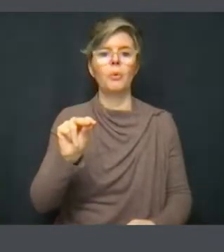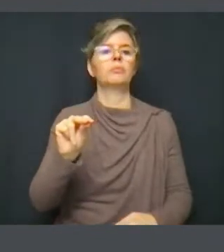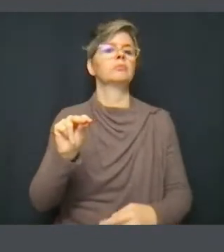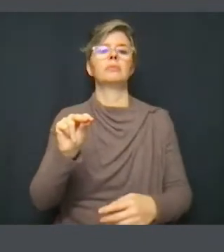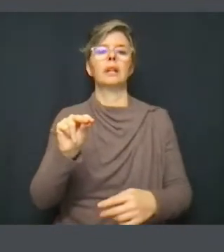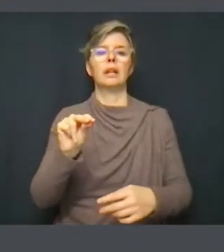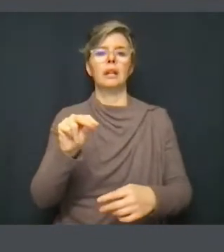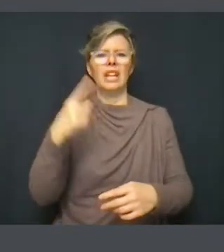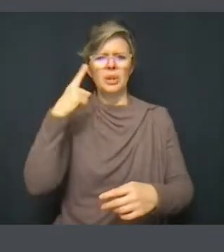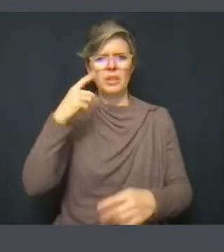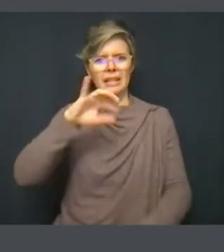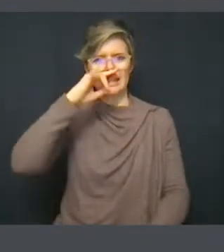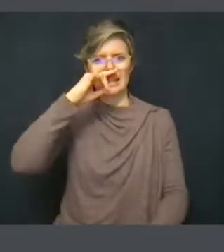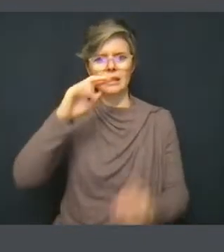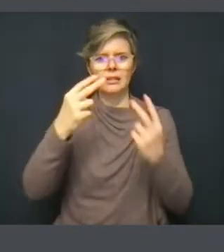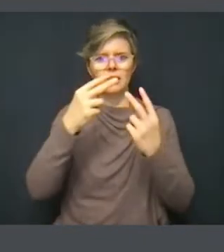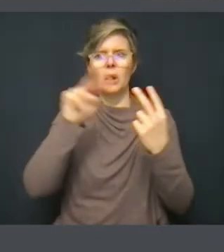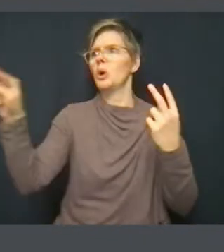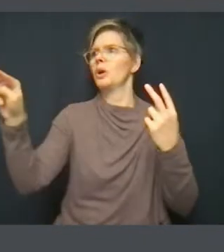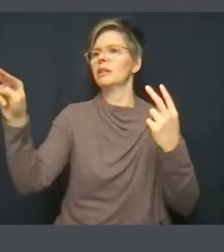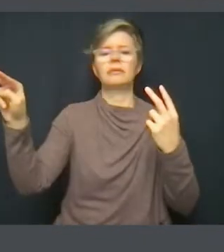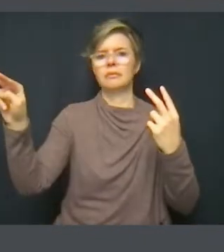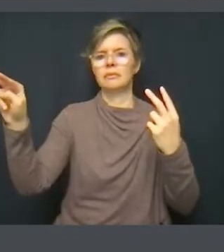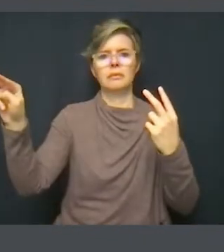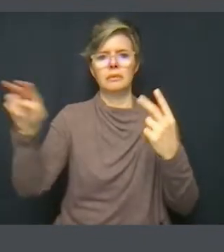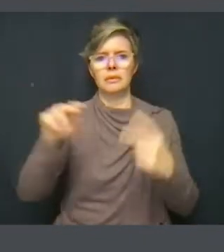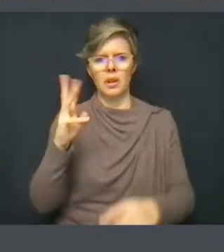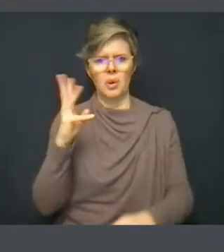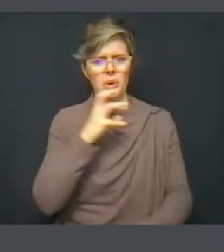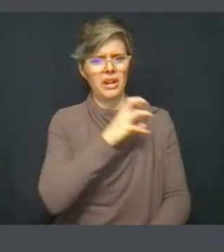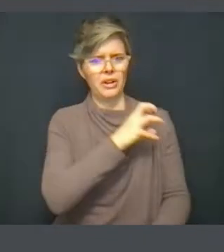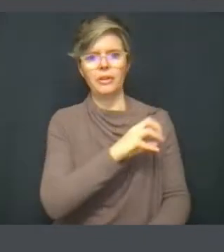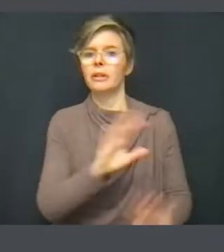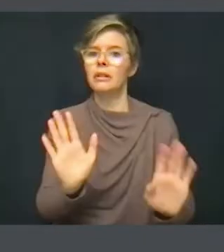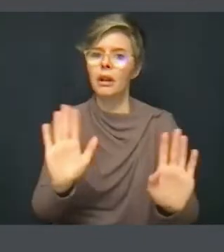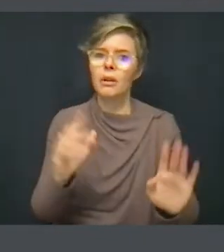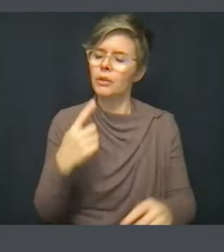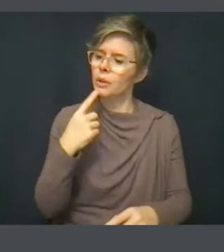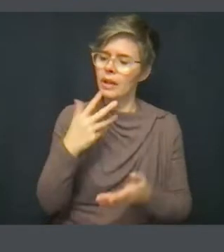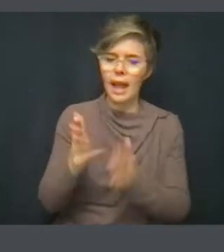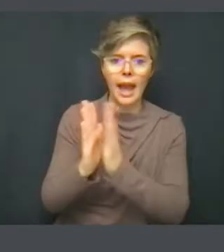that's really weird. But for a child, you just want to ask, hey, like,